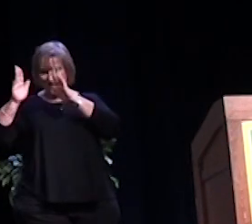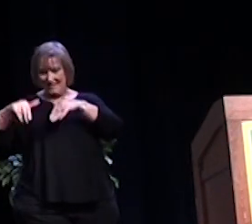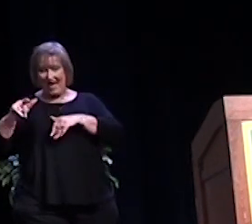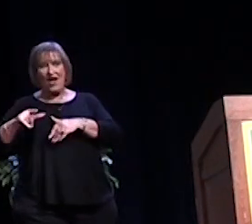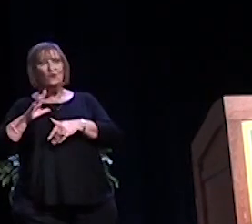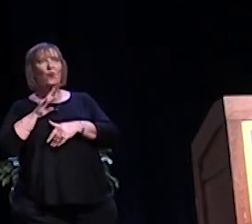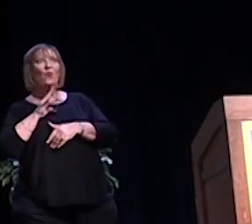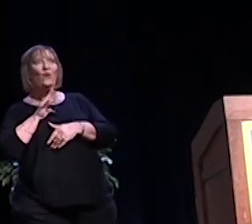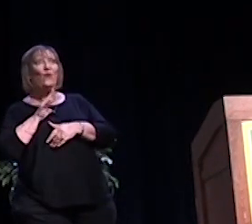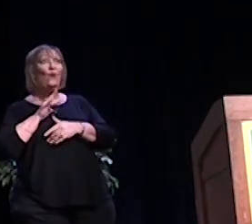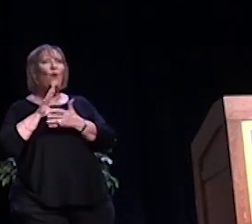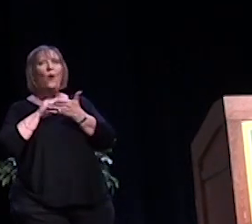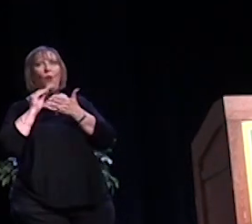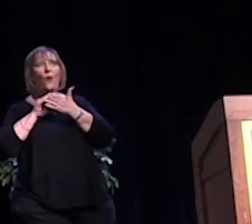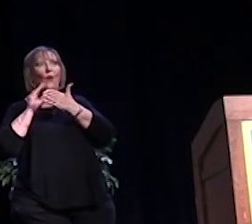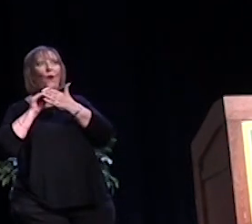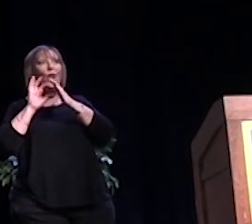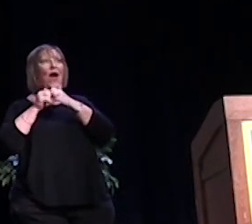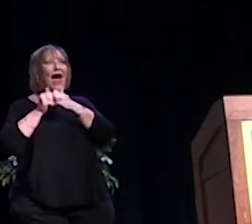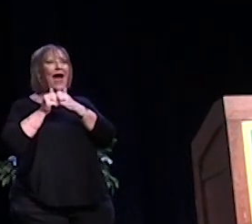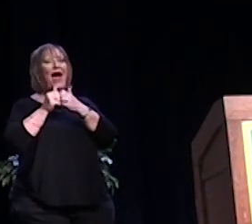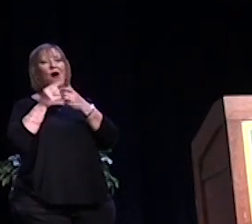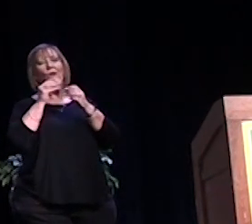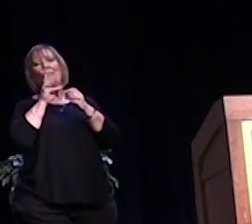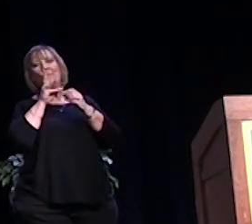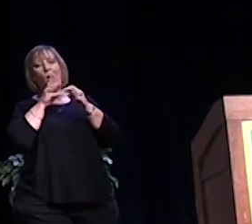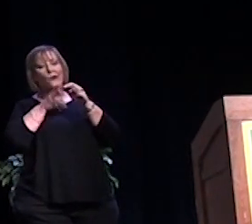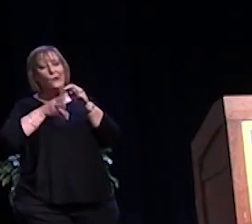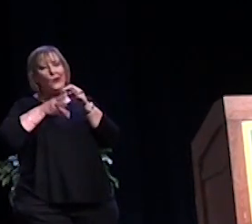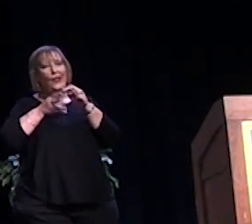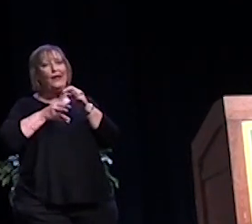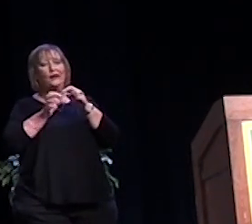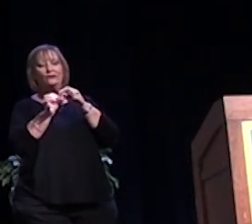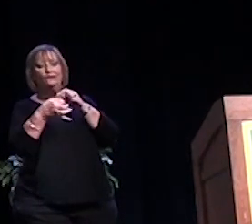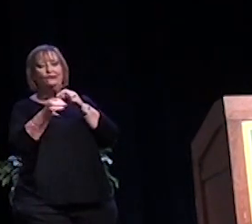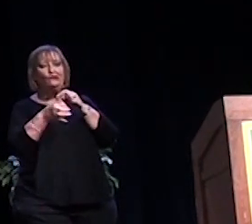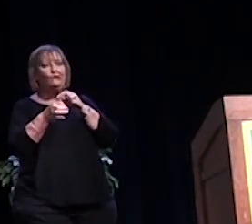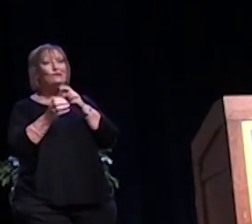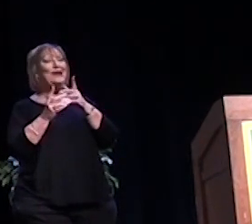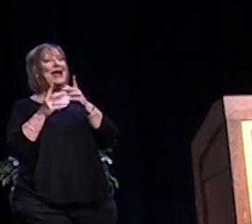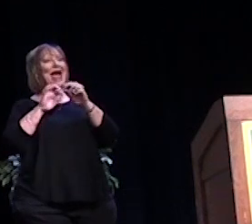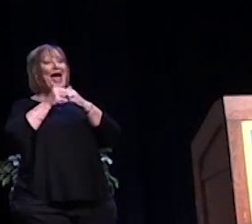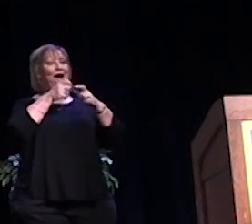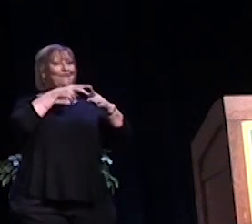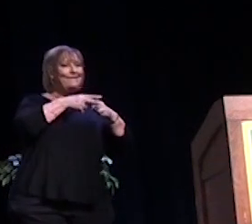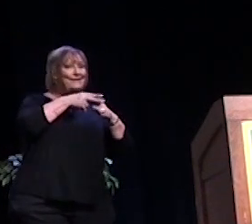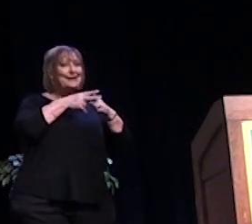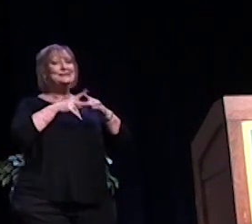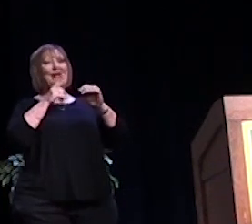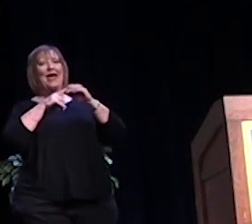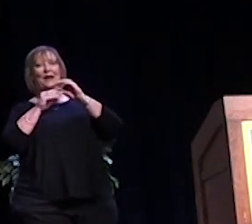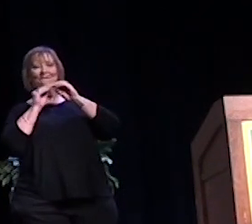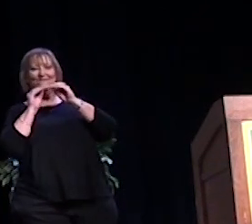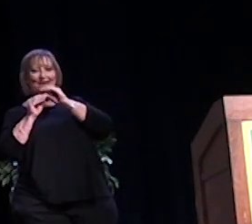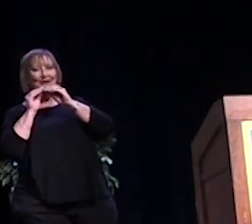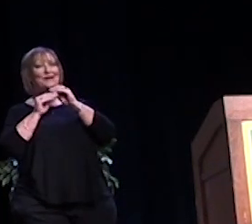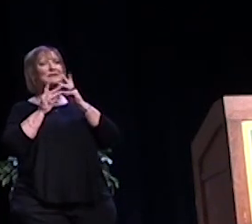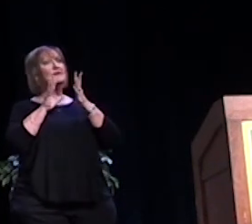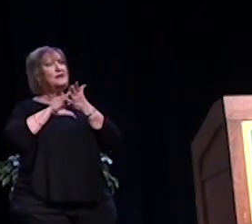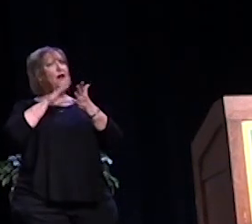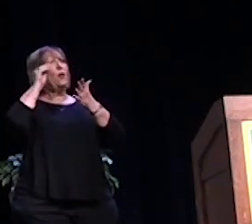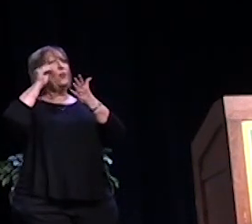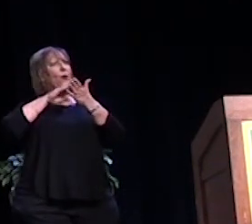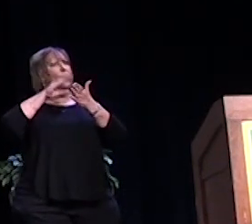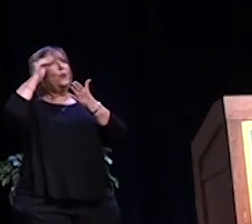and the trainers, we get together after every workshop and listen to the questions and look at the evaluations and you adjust